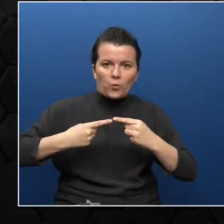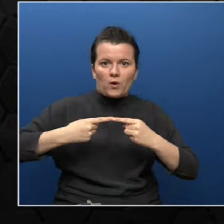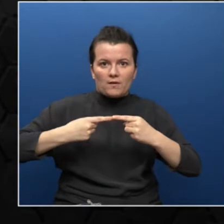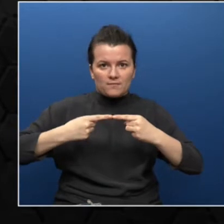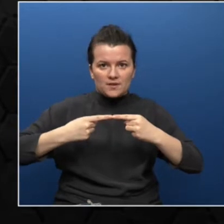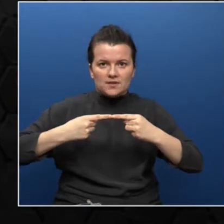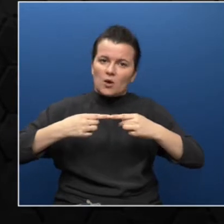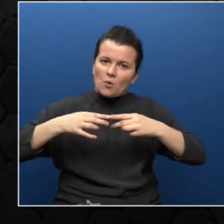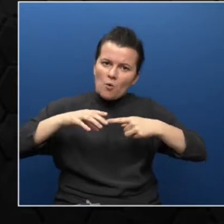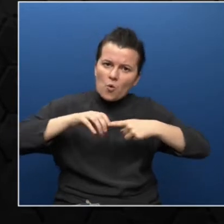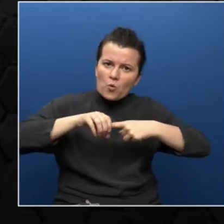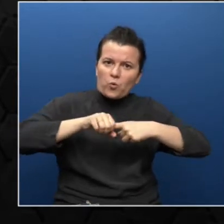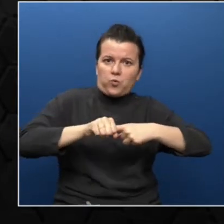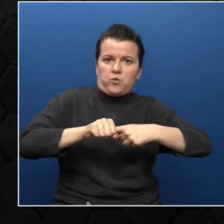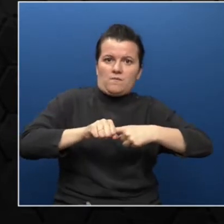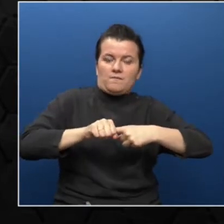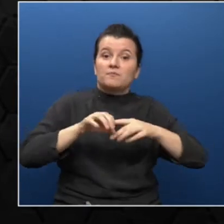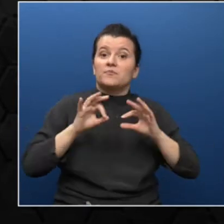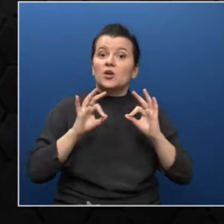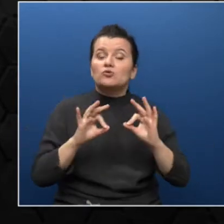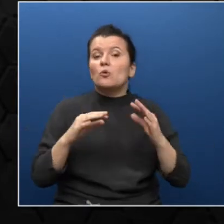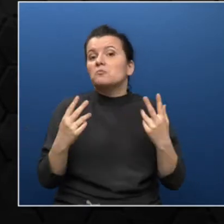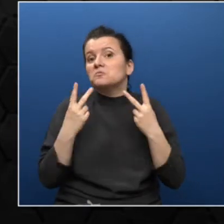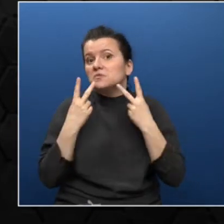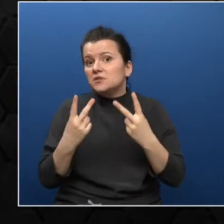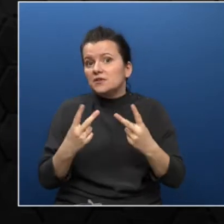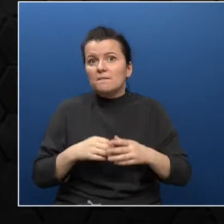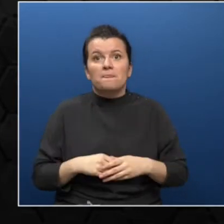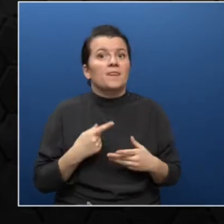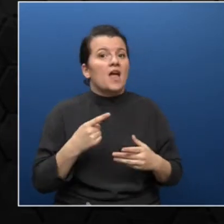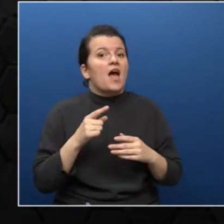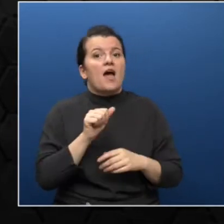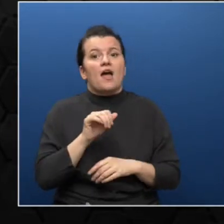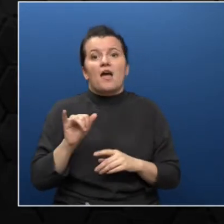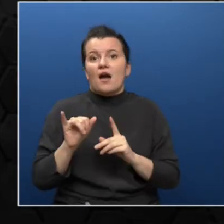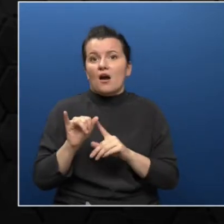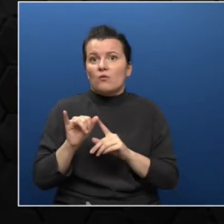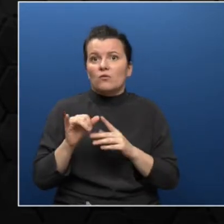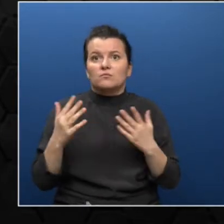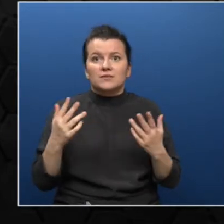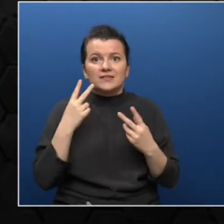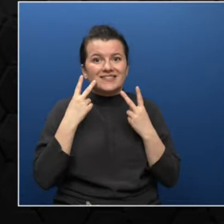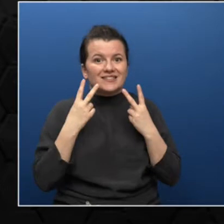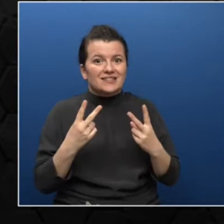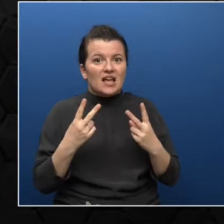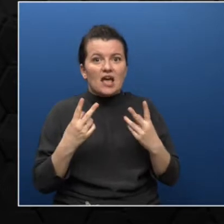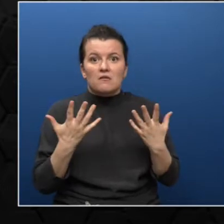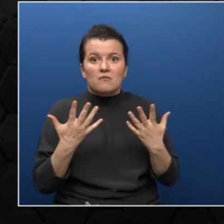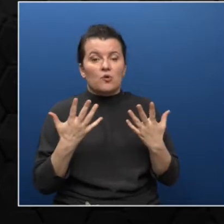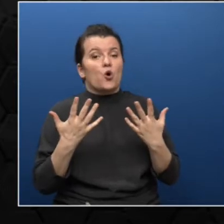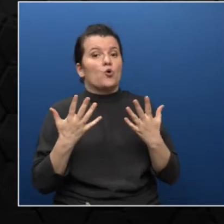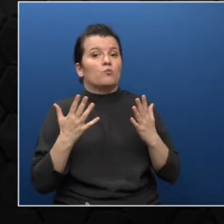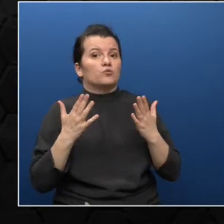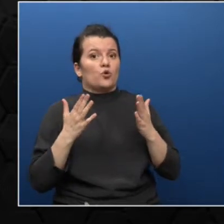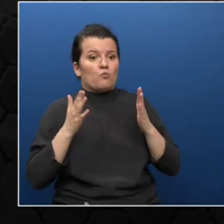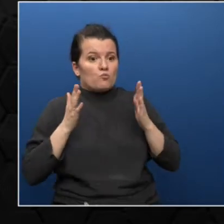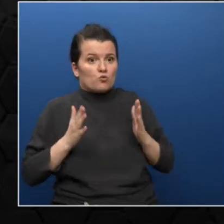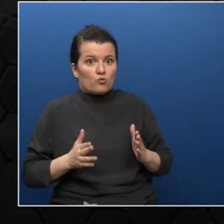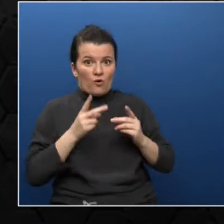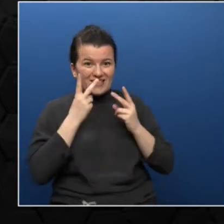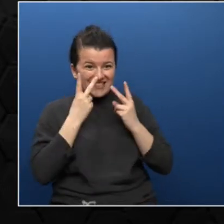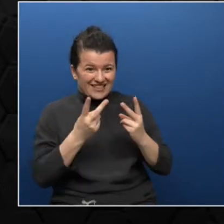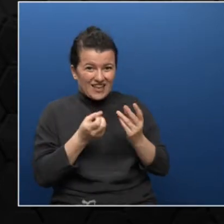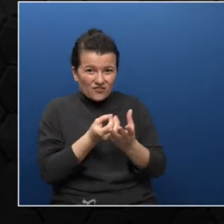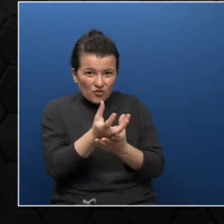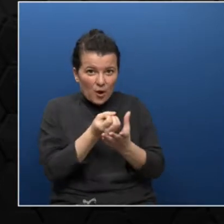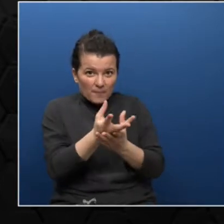of classification machine learning task whereby you take time series data, and from there on you